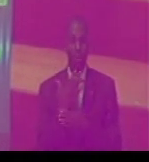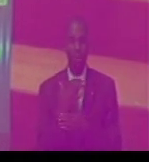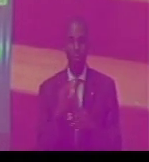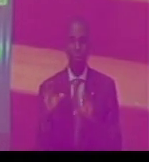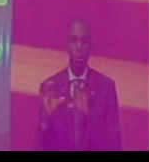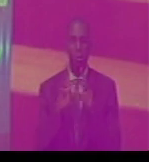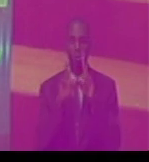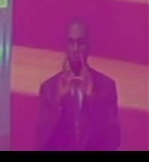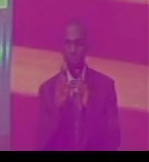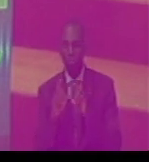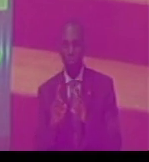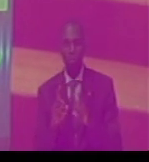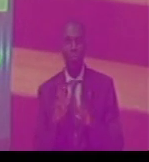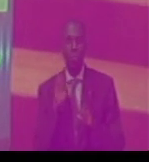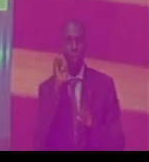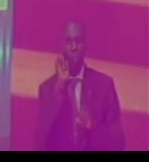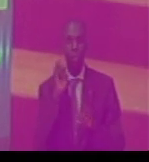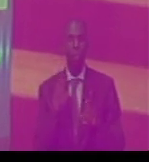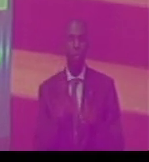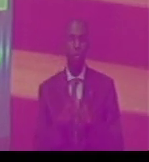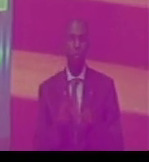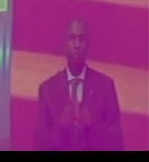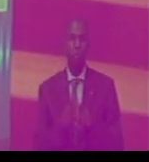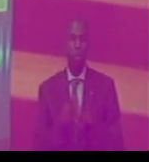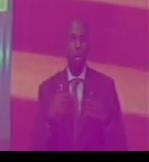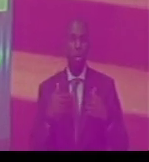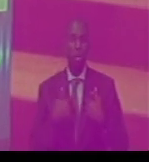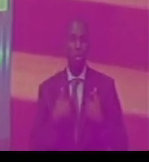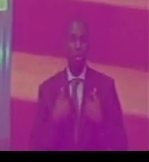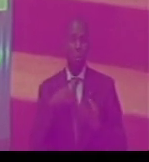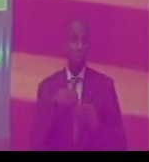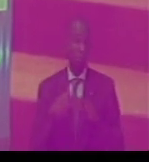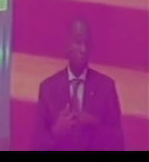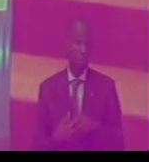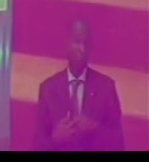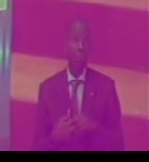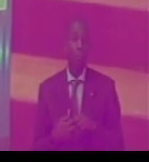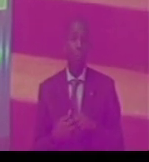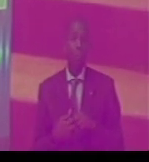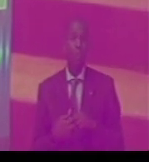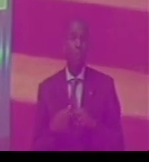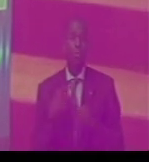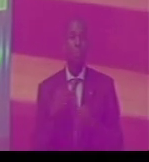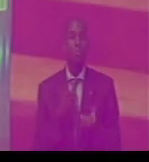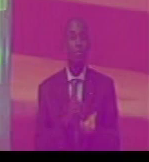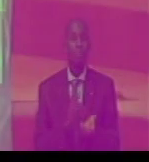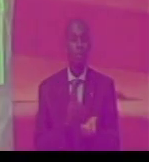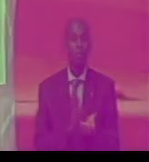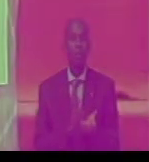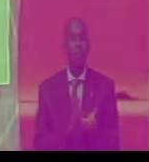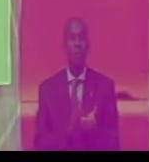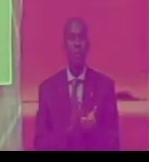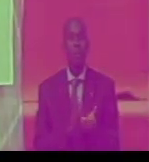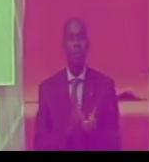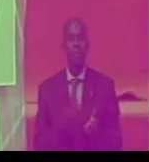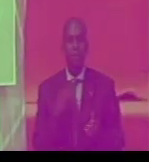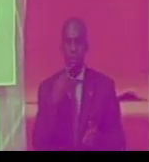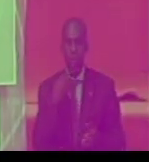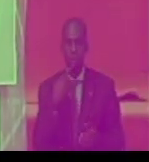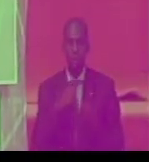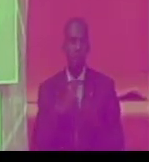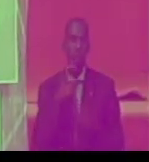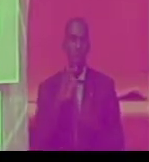here. Running tests, doing some certain things. I had miscarriages. And the doctor in